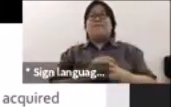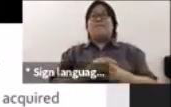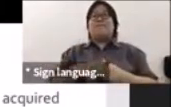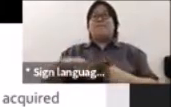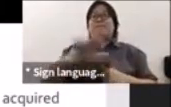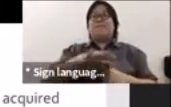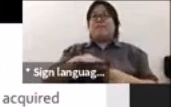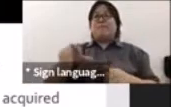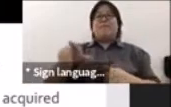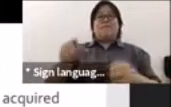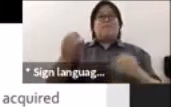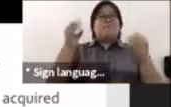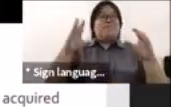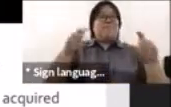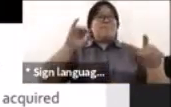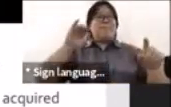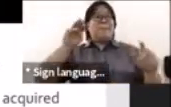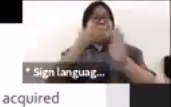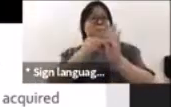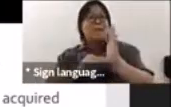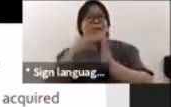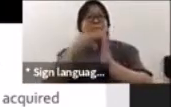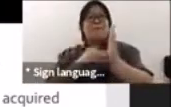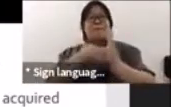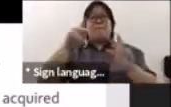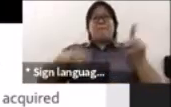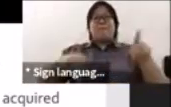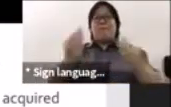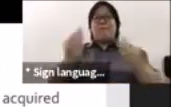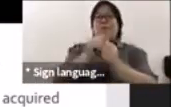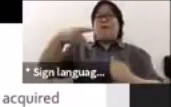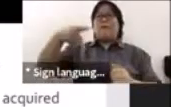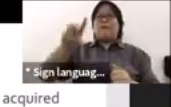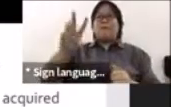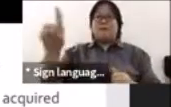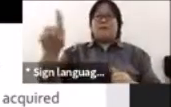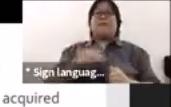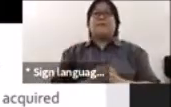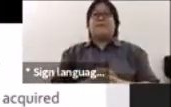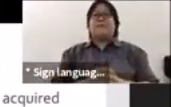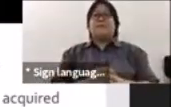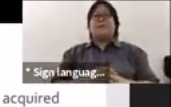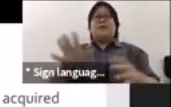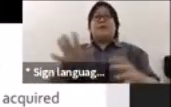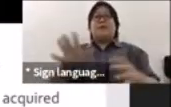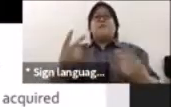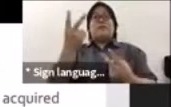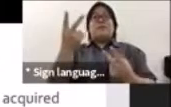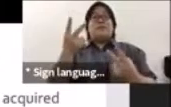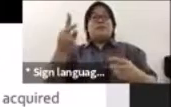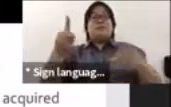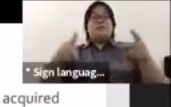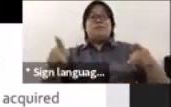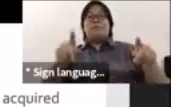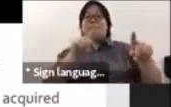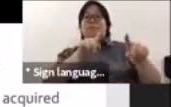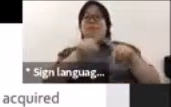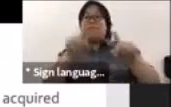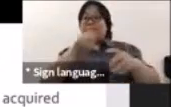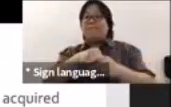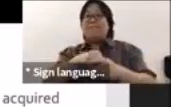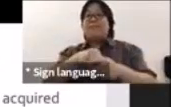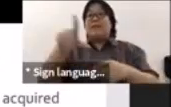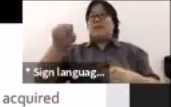are disabled according to census 2011. And this is like 2.2% of India's population. And this